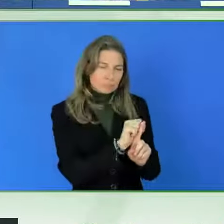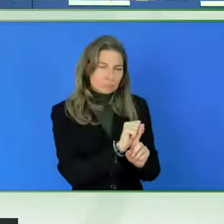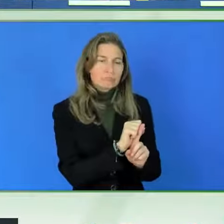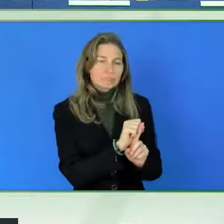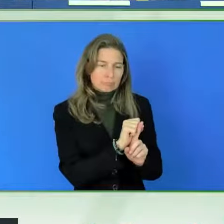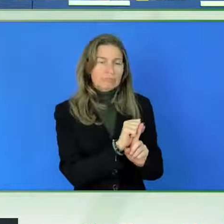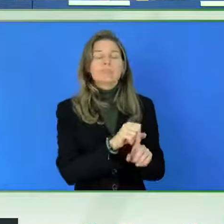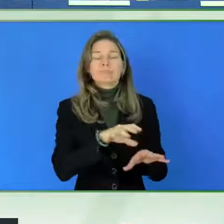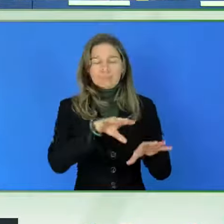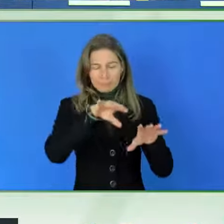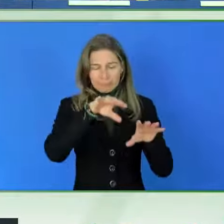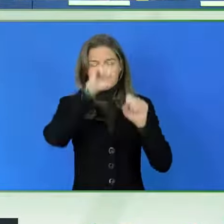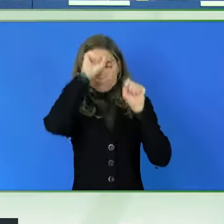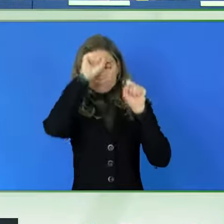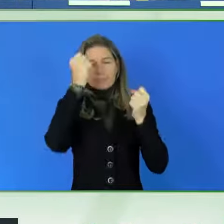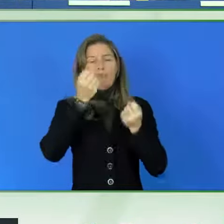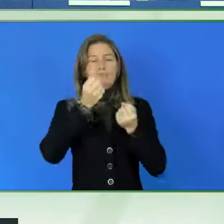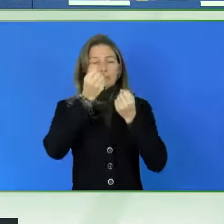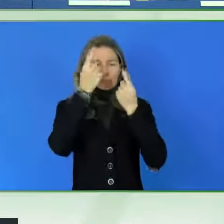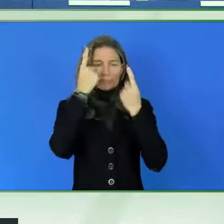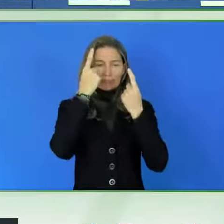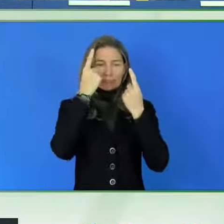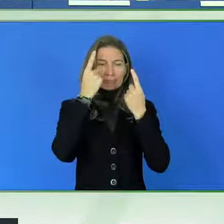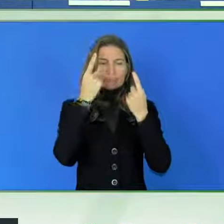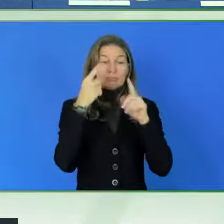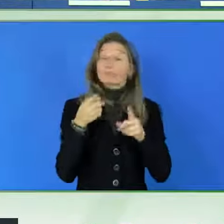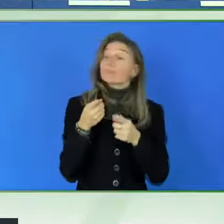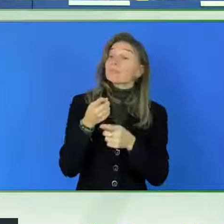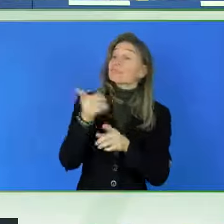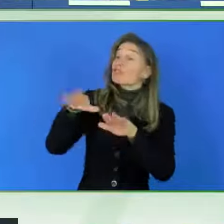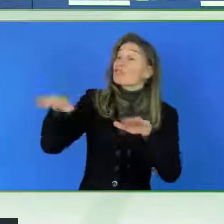that I wouldn't be looked at like the others.